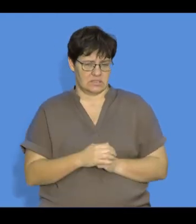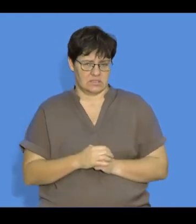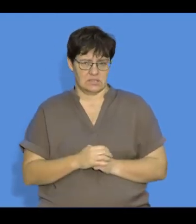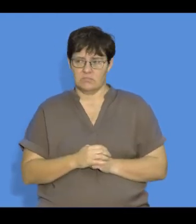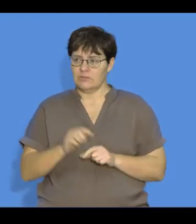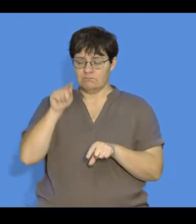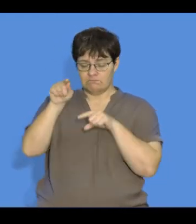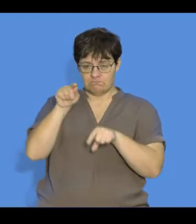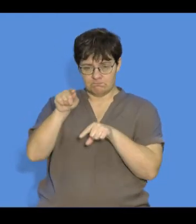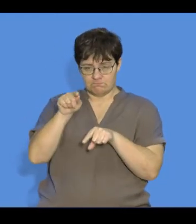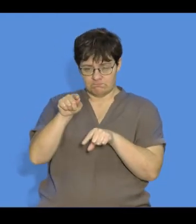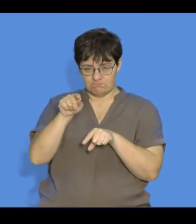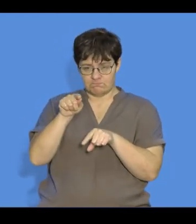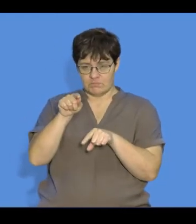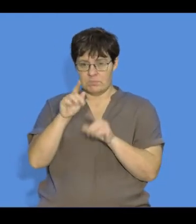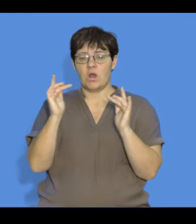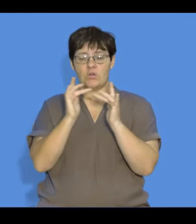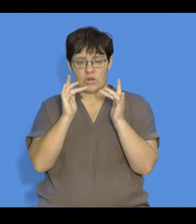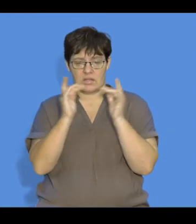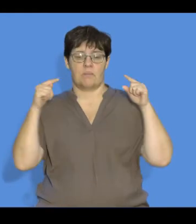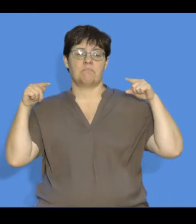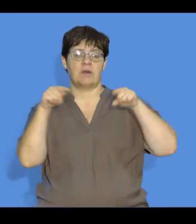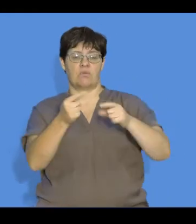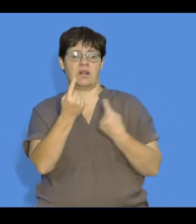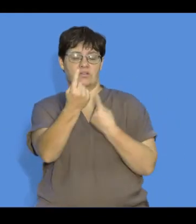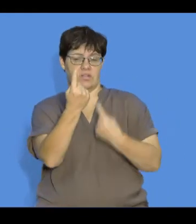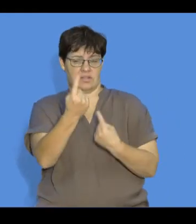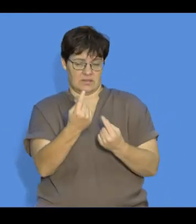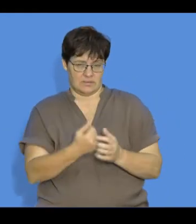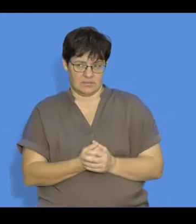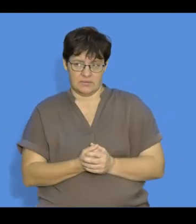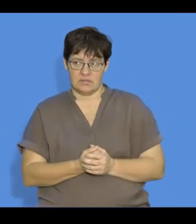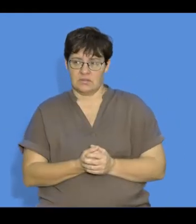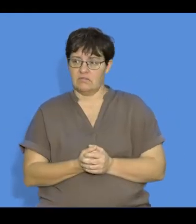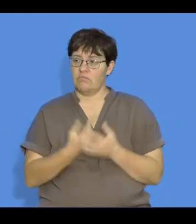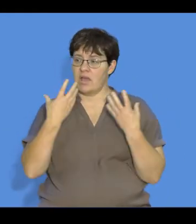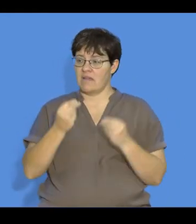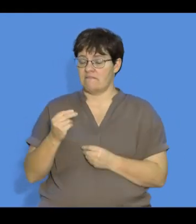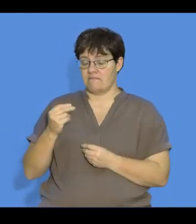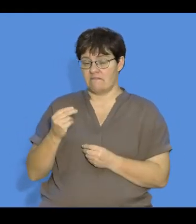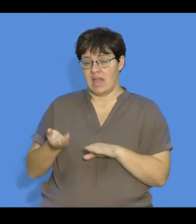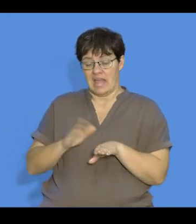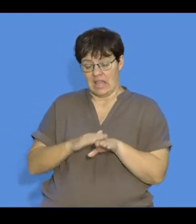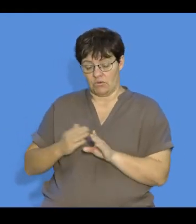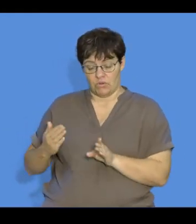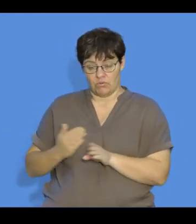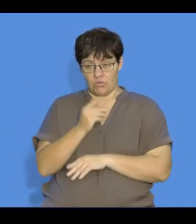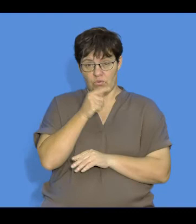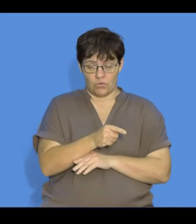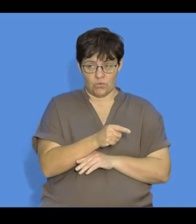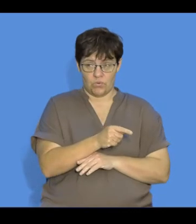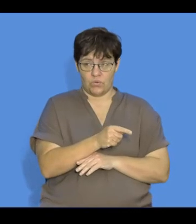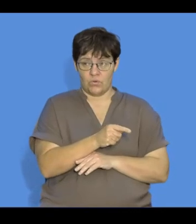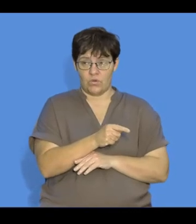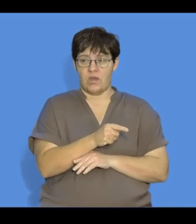actually connected parallel to each other. Okay, so if we have the current that goes through the 11 ohm, we can also get